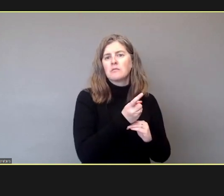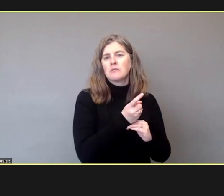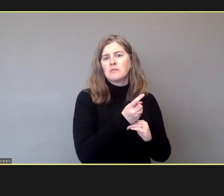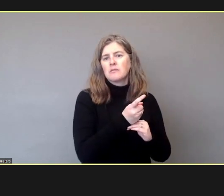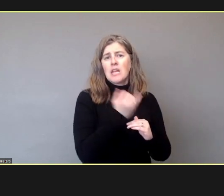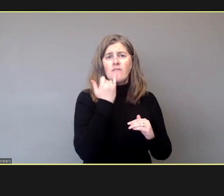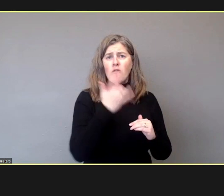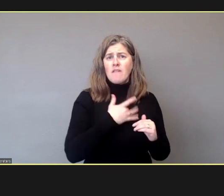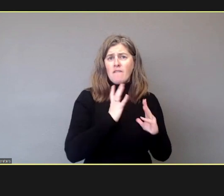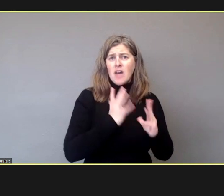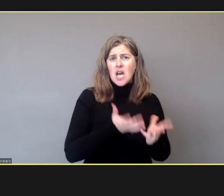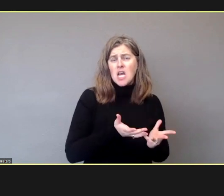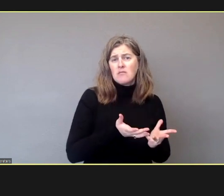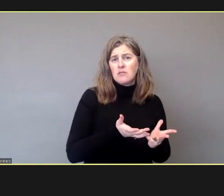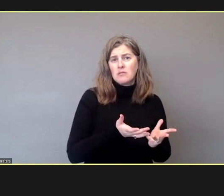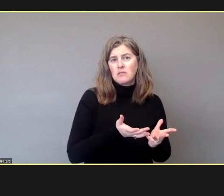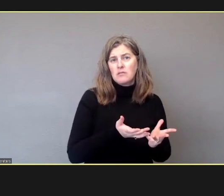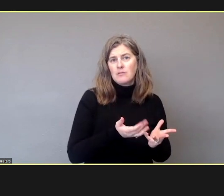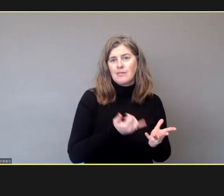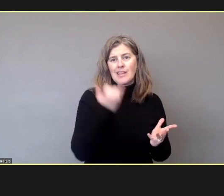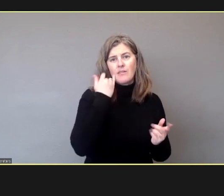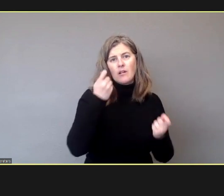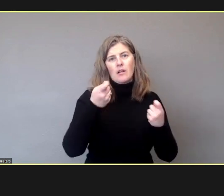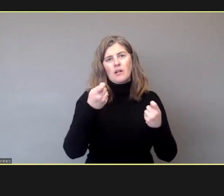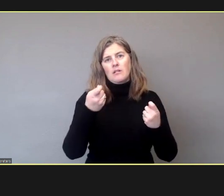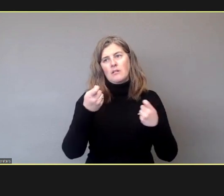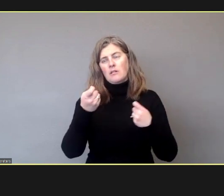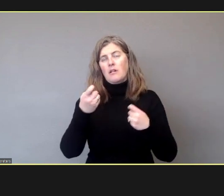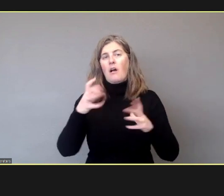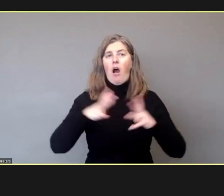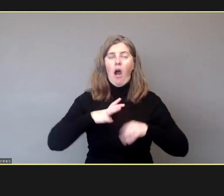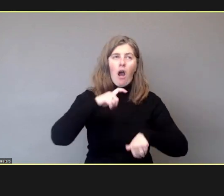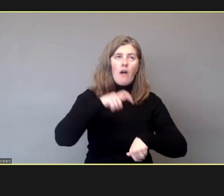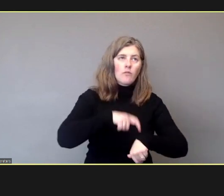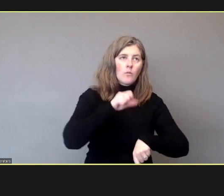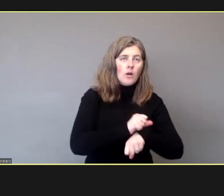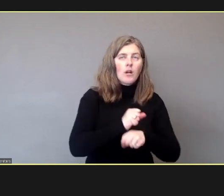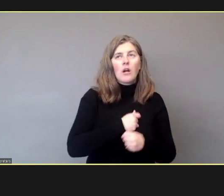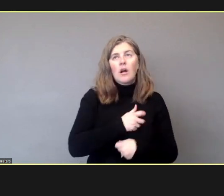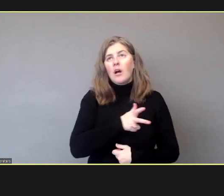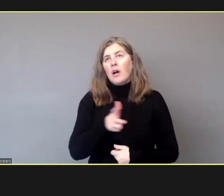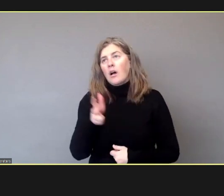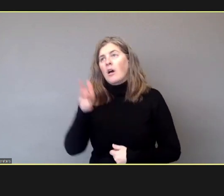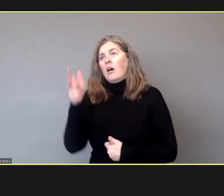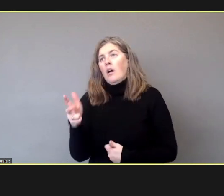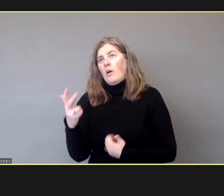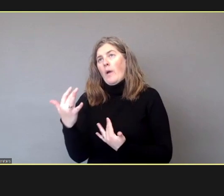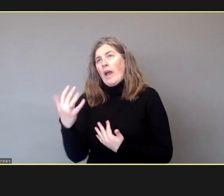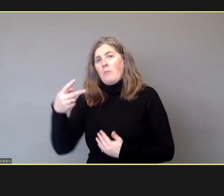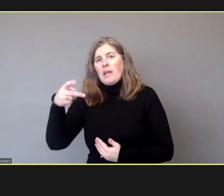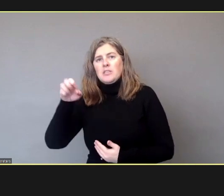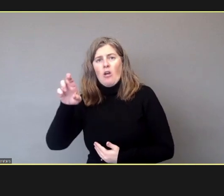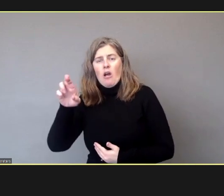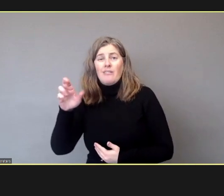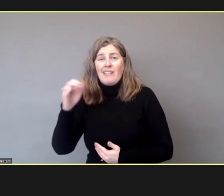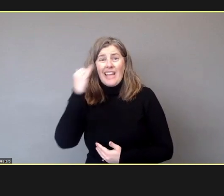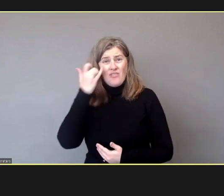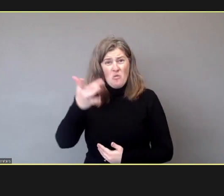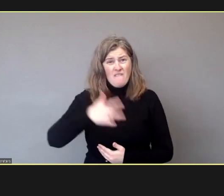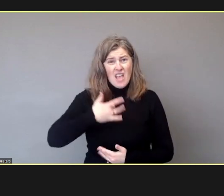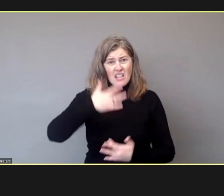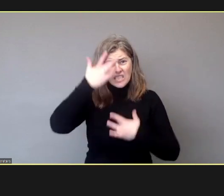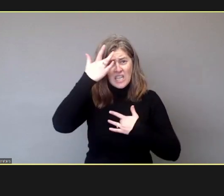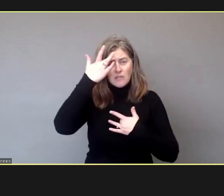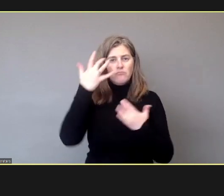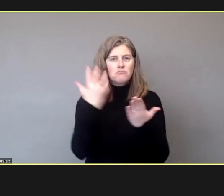have symptoms, rather than having to take time off of work to get a PCR test when they don't have symptoms. If you have symptoms, get